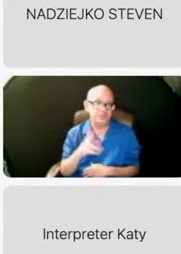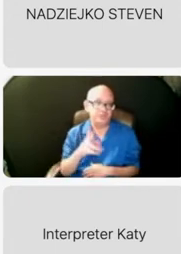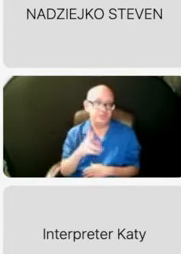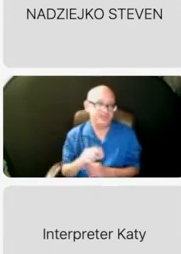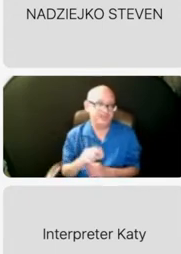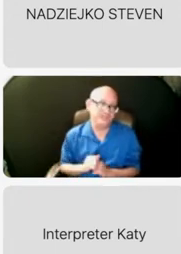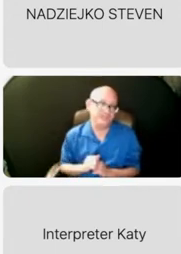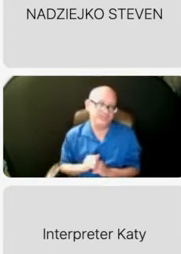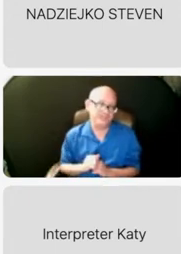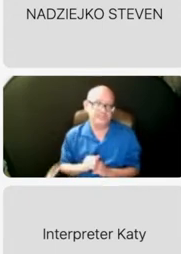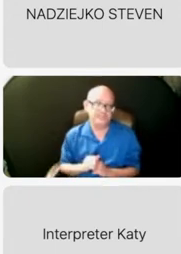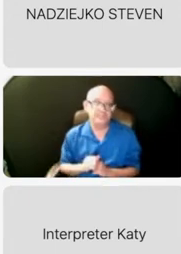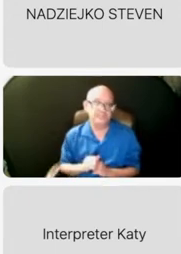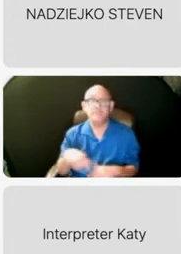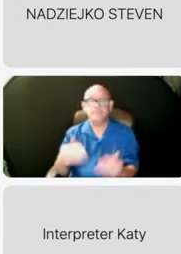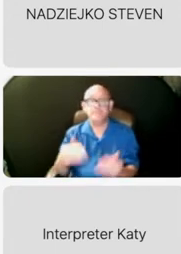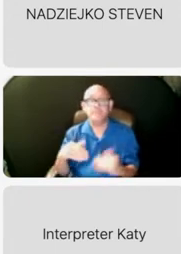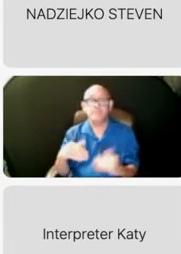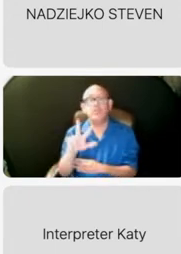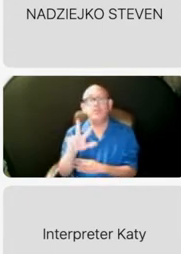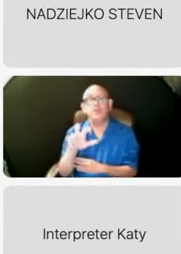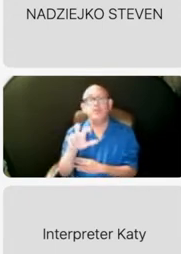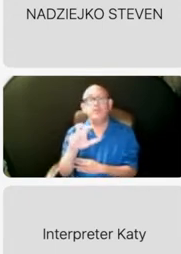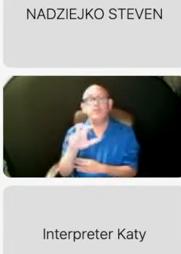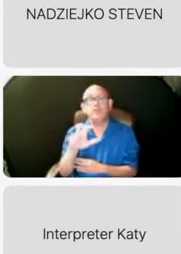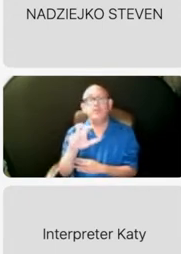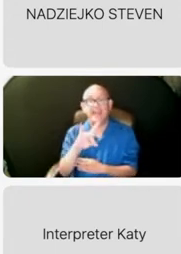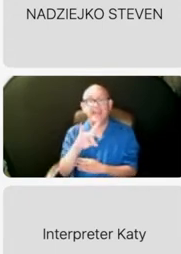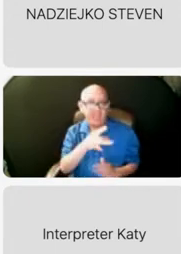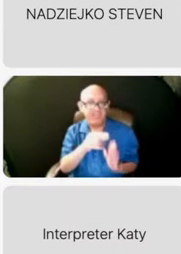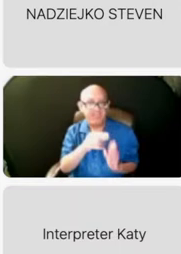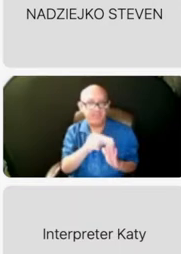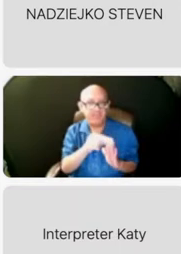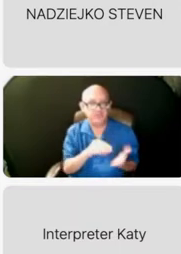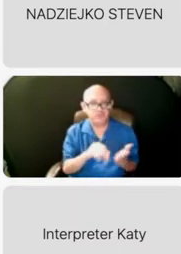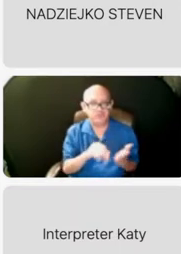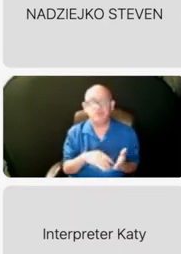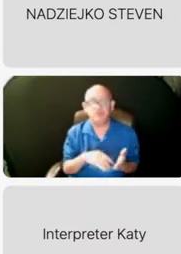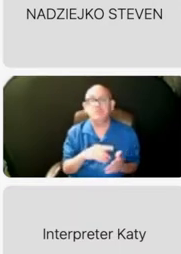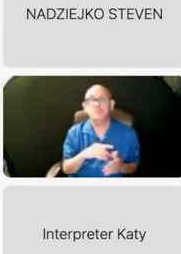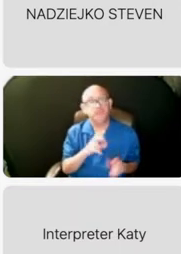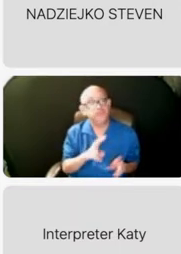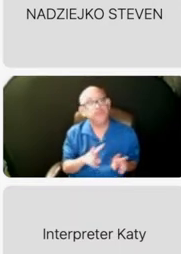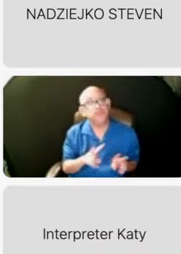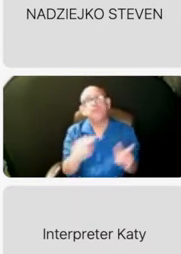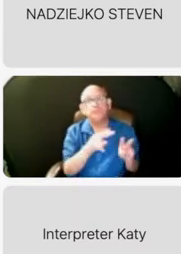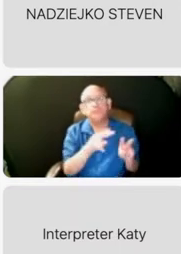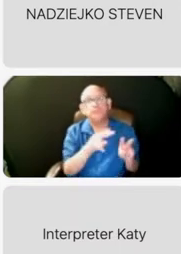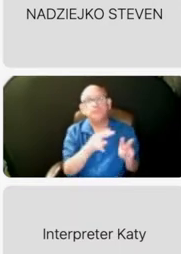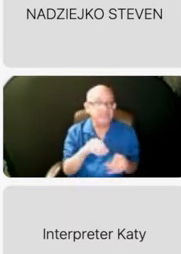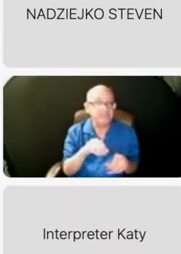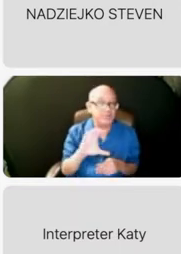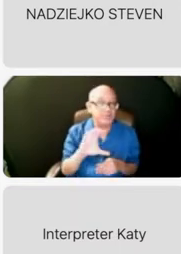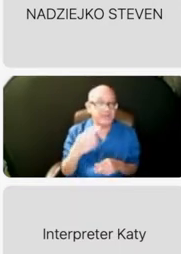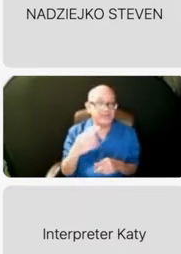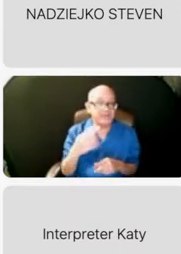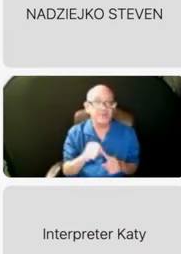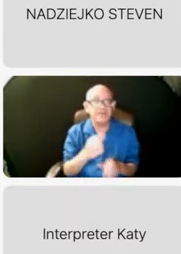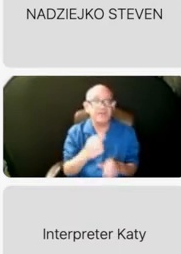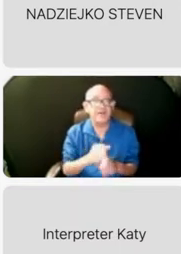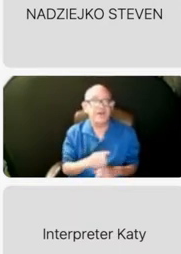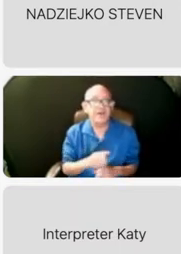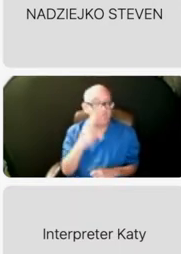300 uh eighth grade students tour cohn high school and obtain a first-hand experience of all the